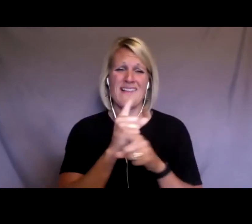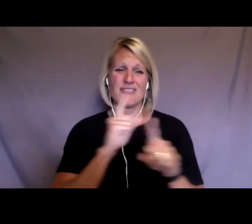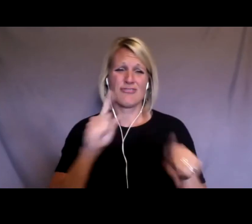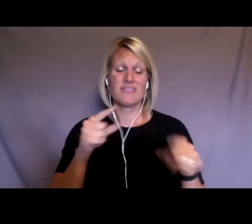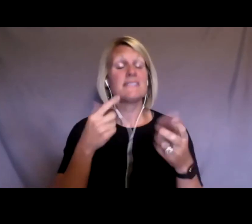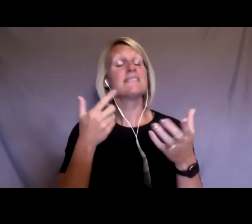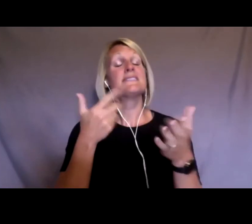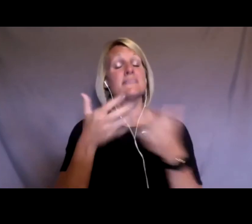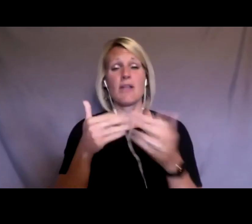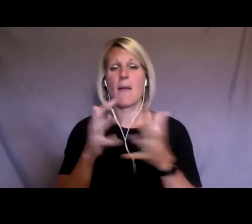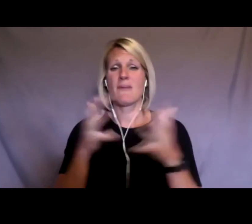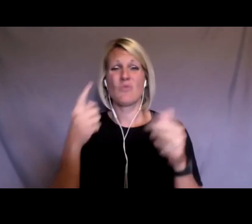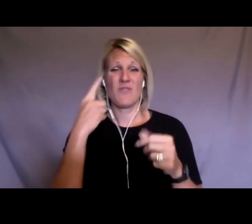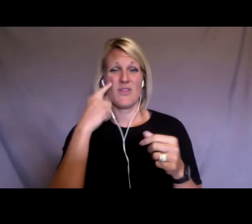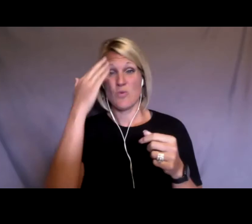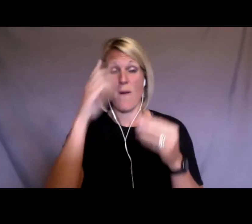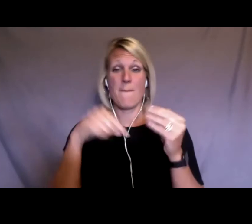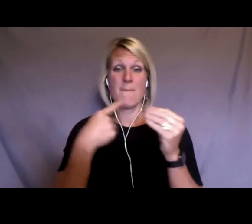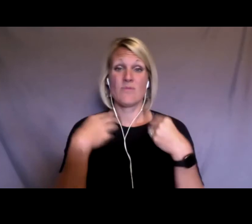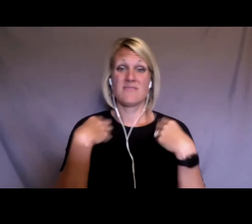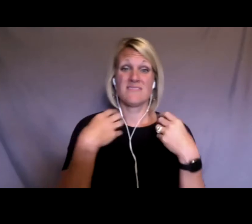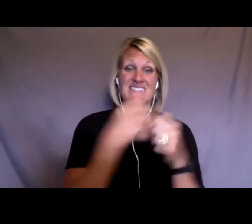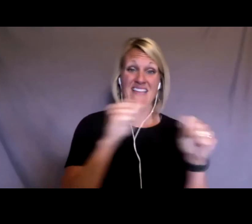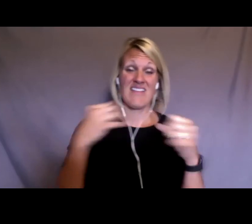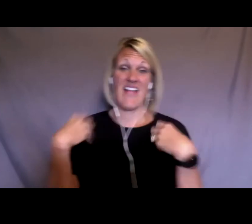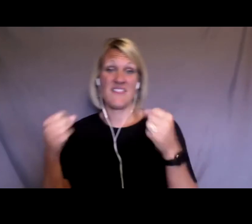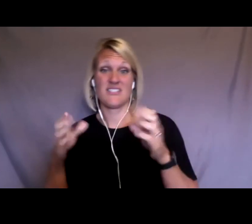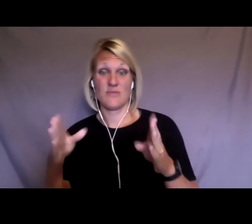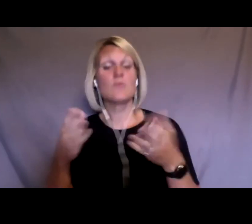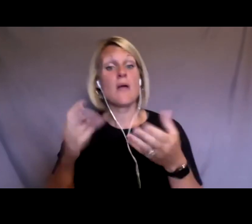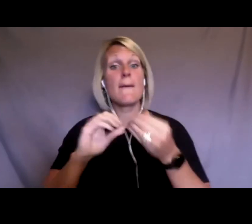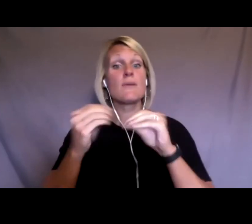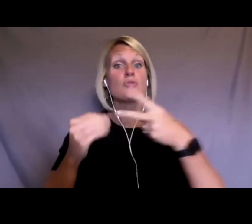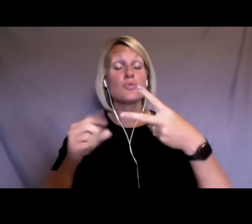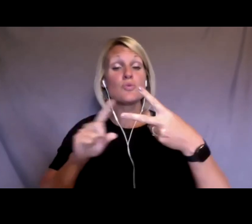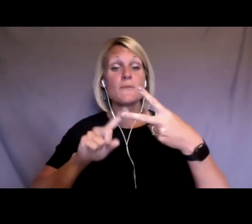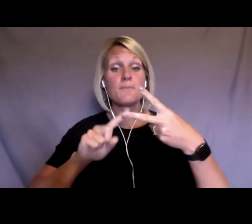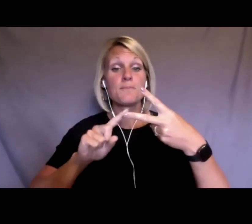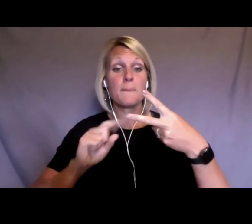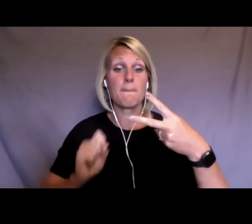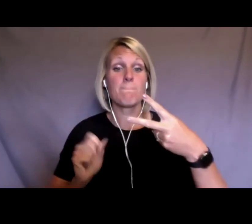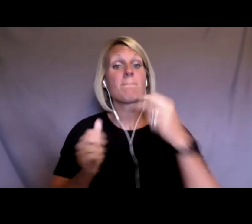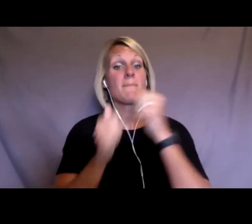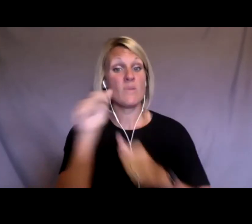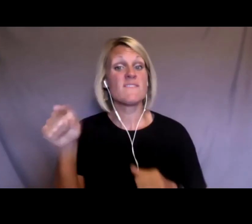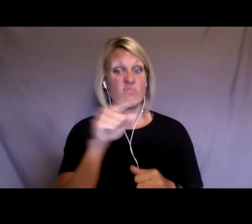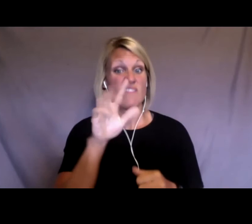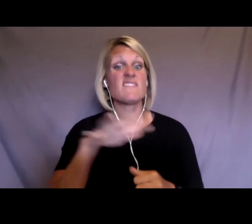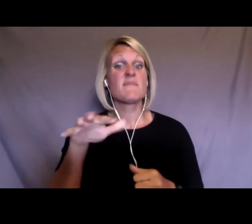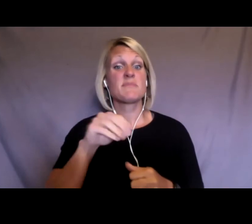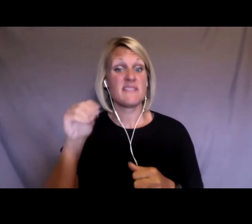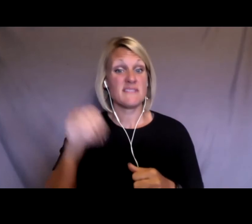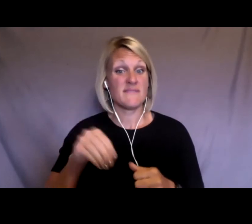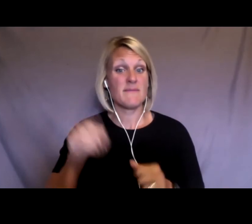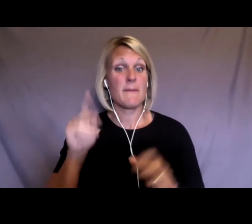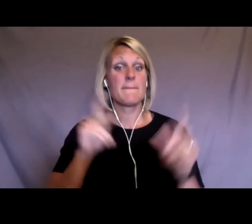streets. And so let's look at number 2. The answer is you all on the majority, 55%,